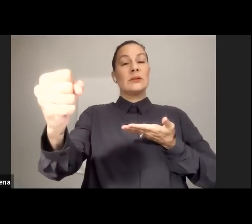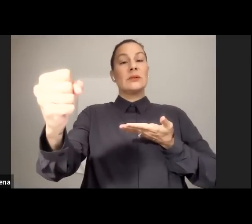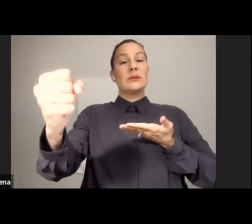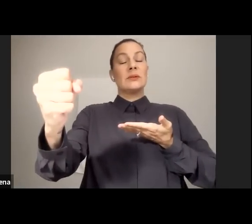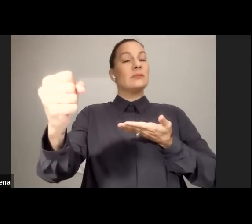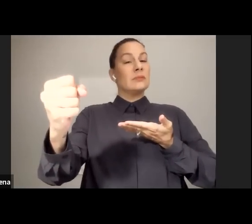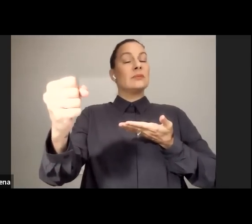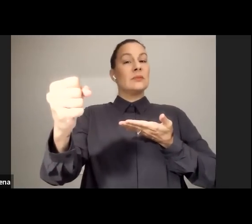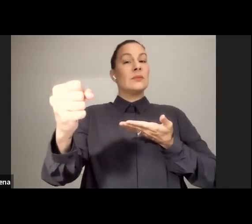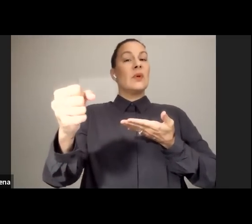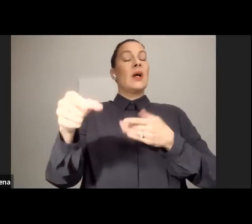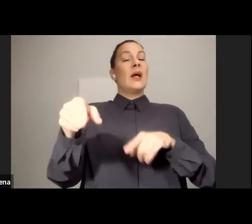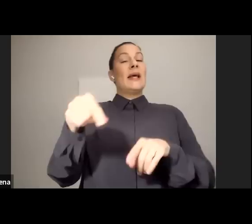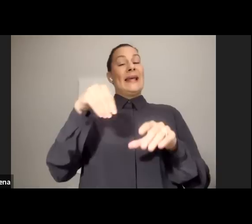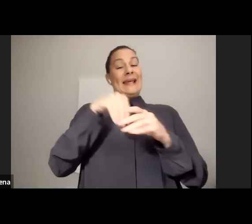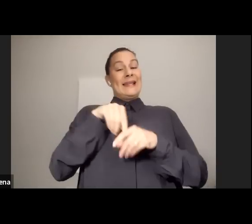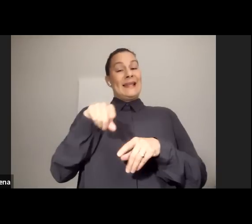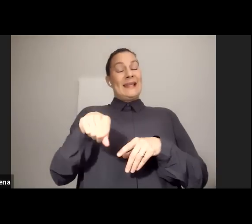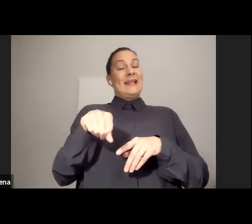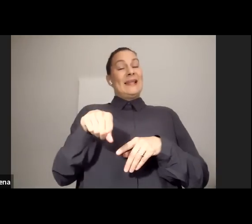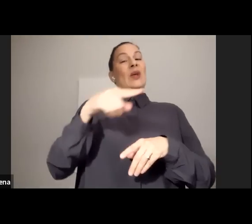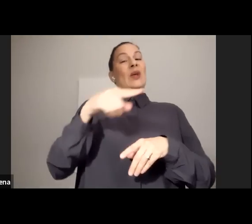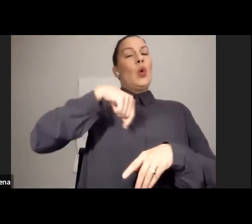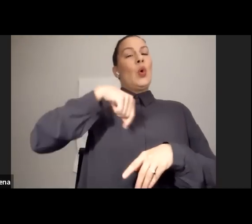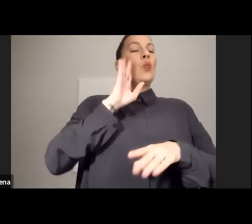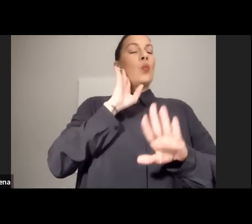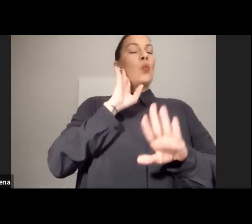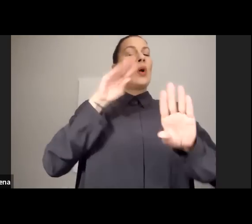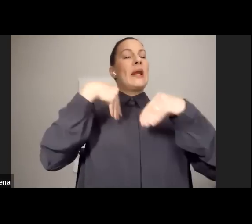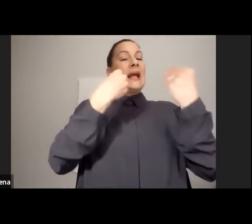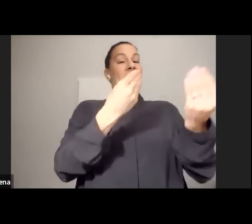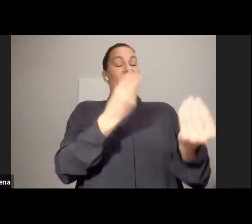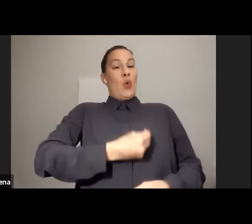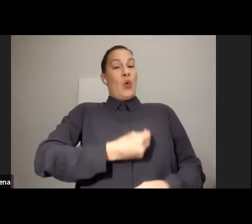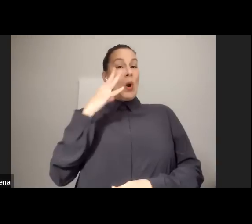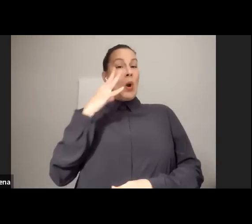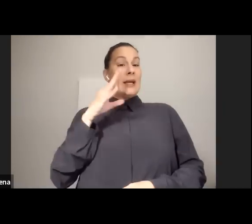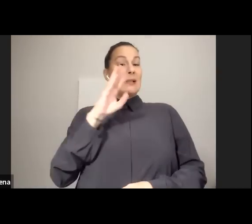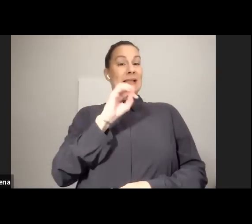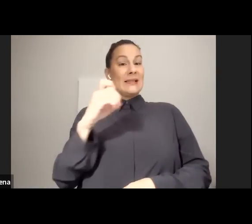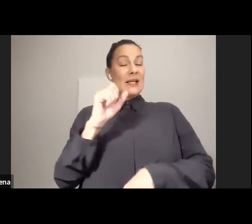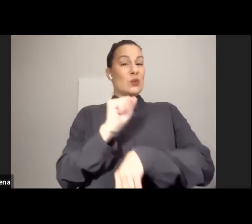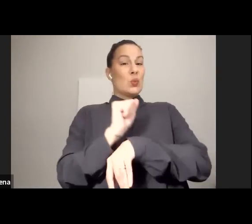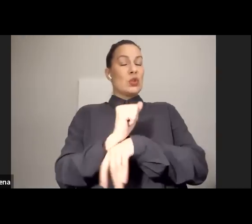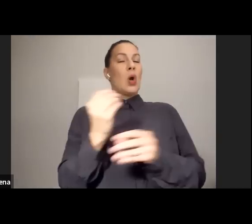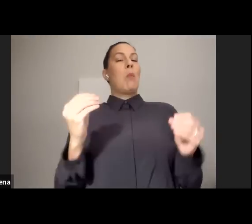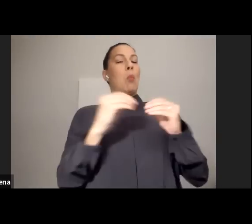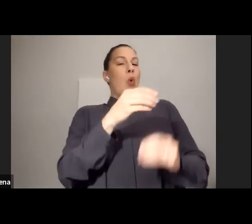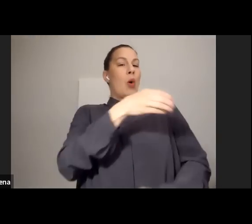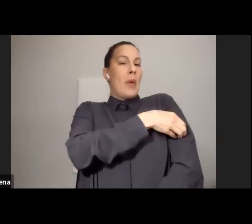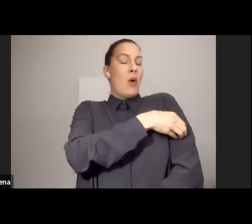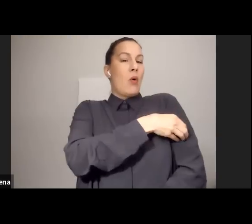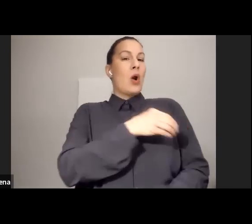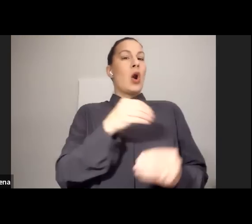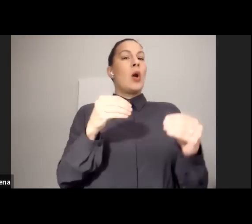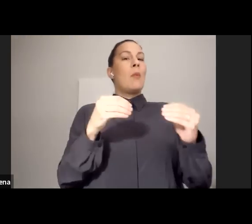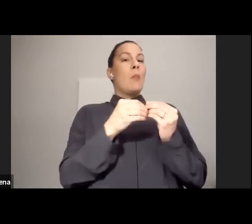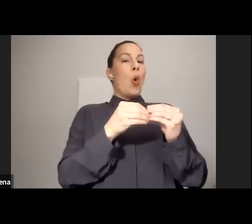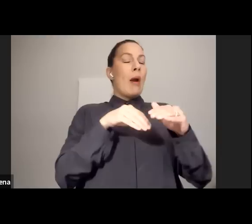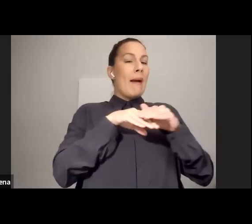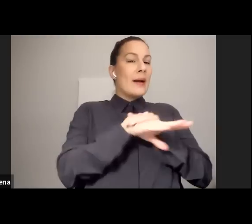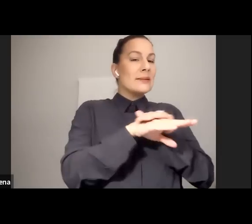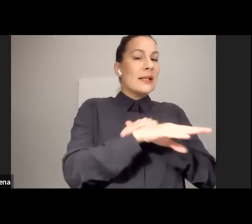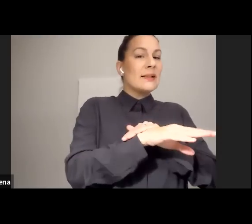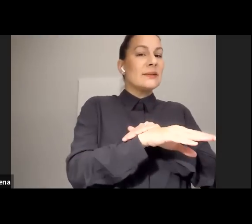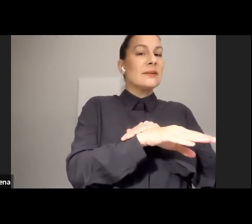white sex workers greater social power and access, and would ask us to pretend that sex work stigma and criminalization aren't